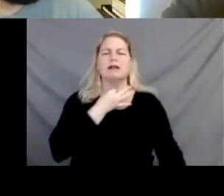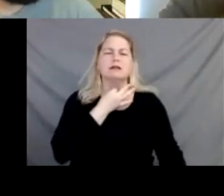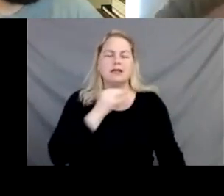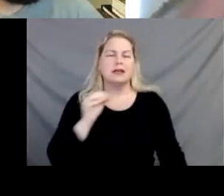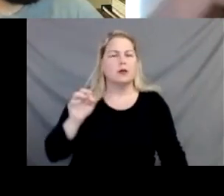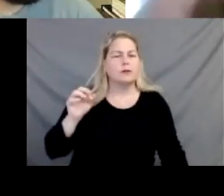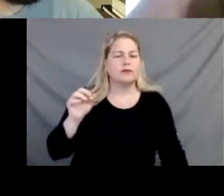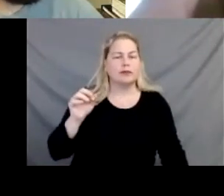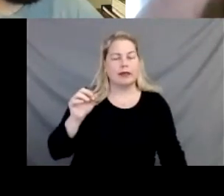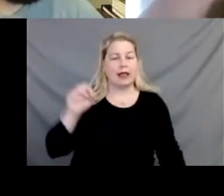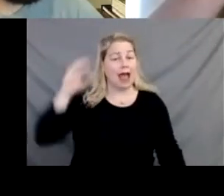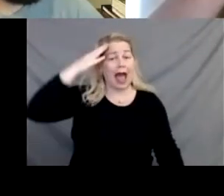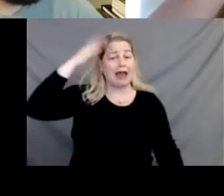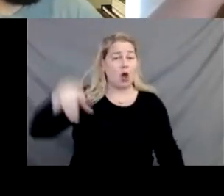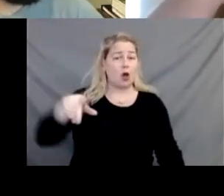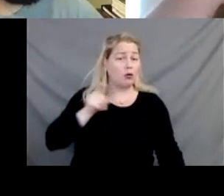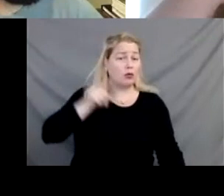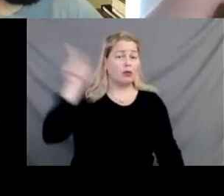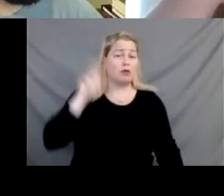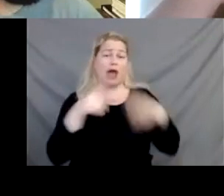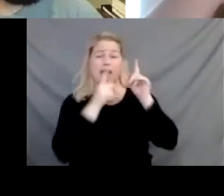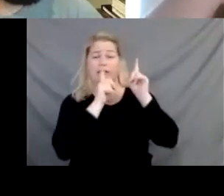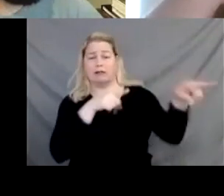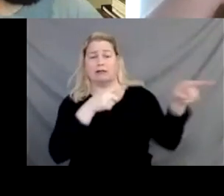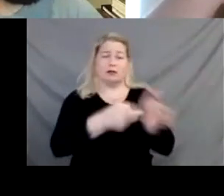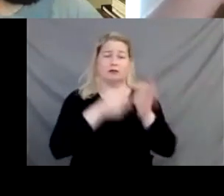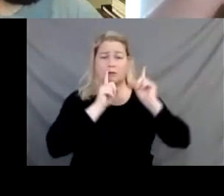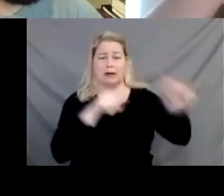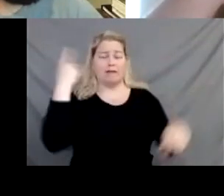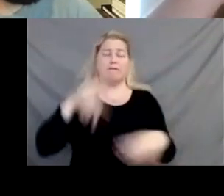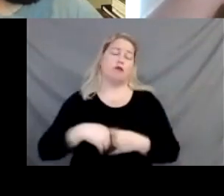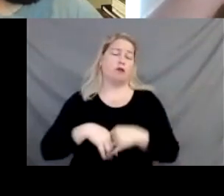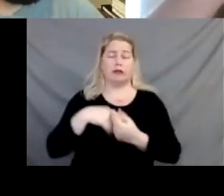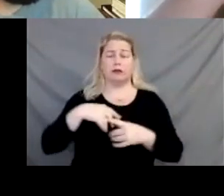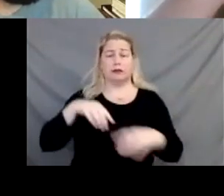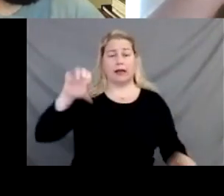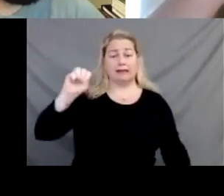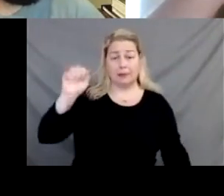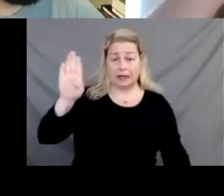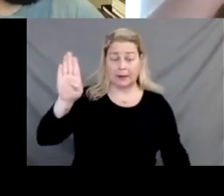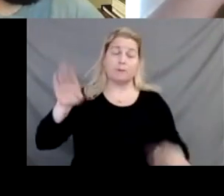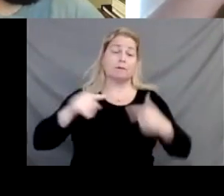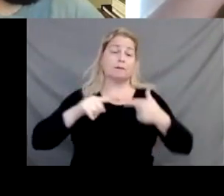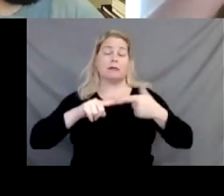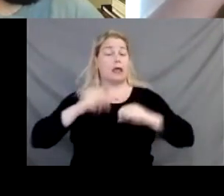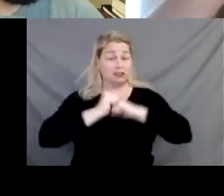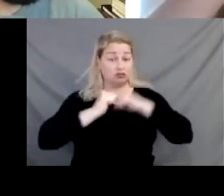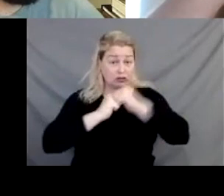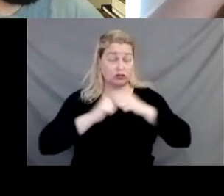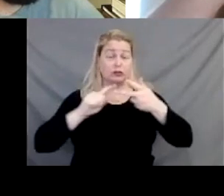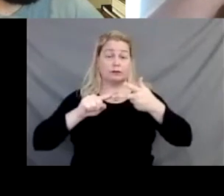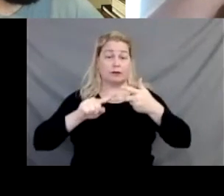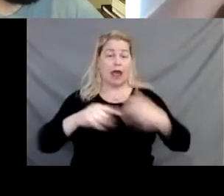the mandate of this stimulus advisory board and the initial structure that was laid out and the request that was laid out from